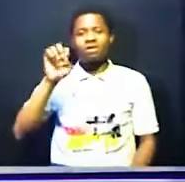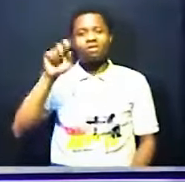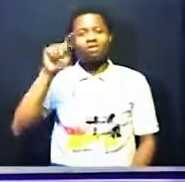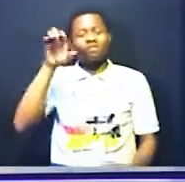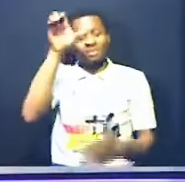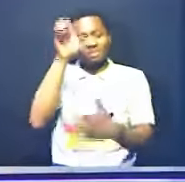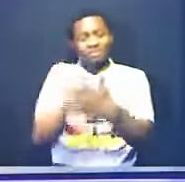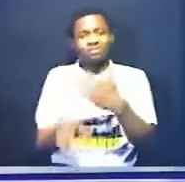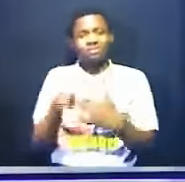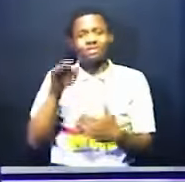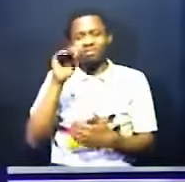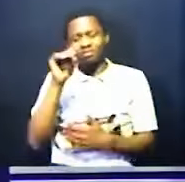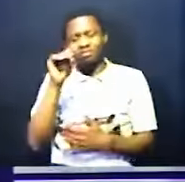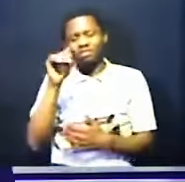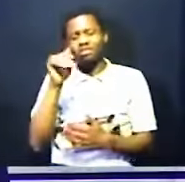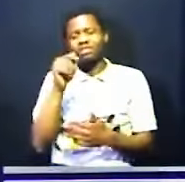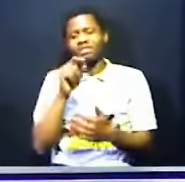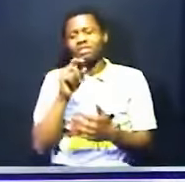10.